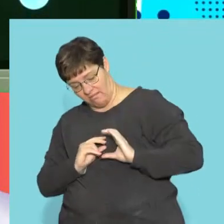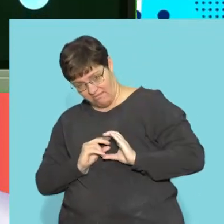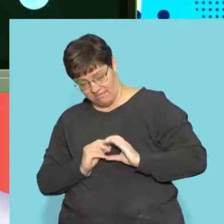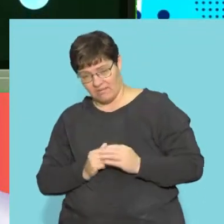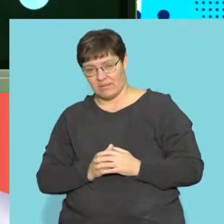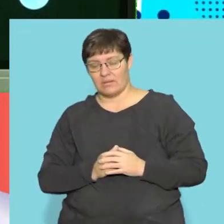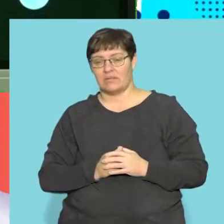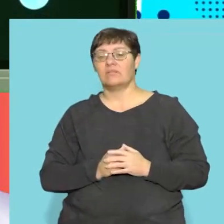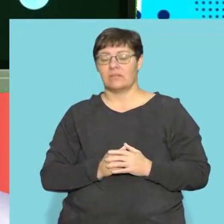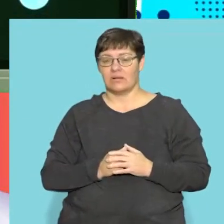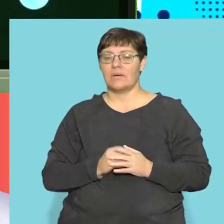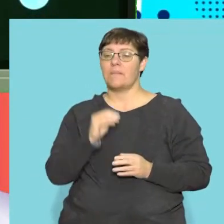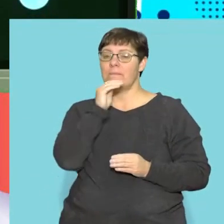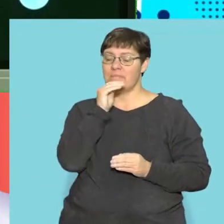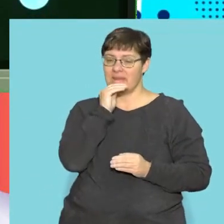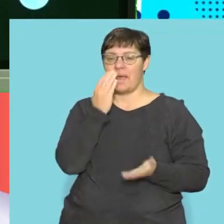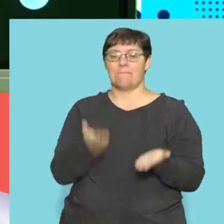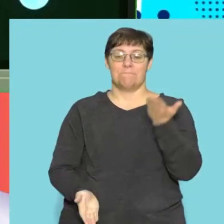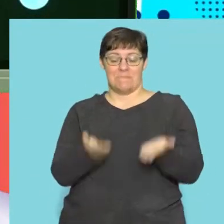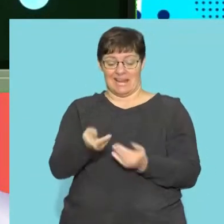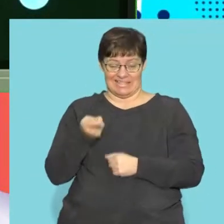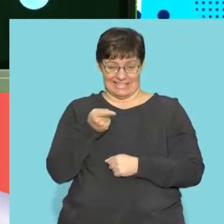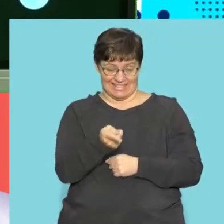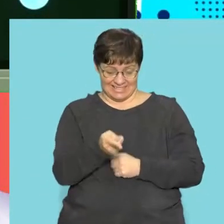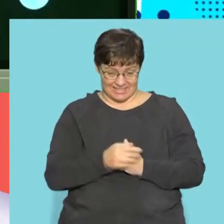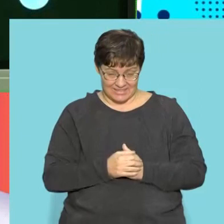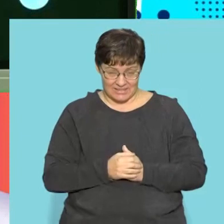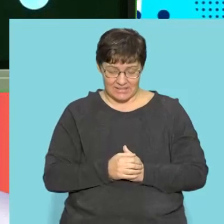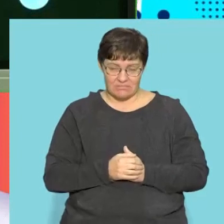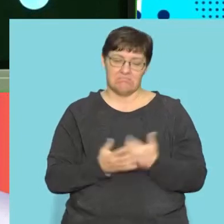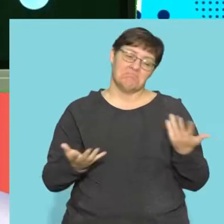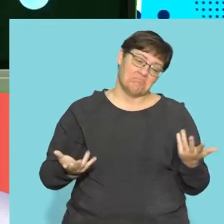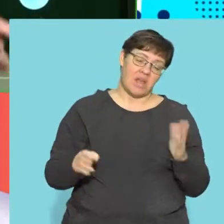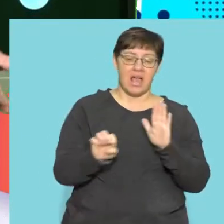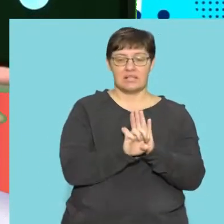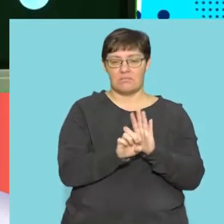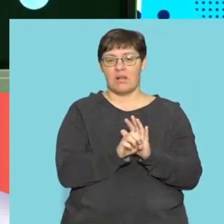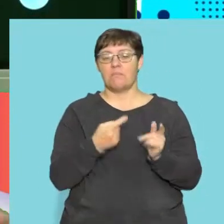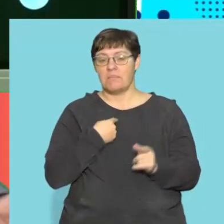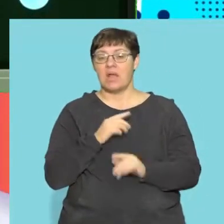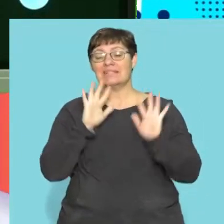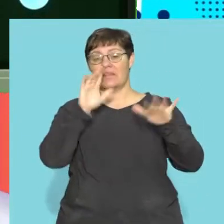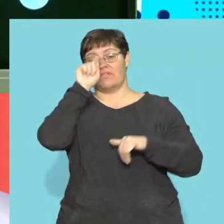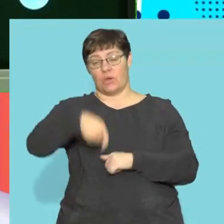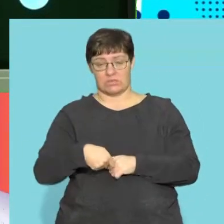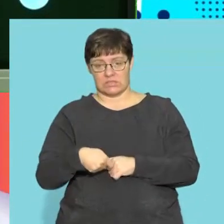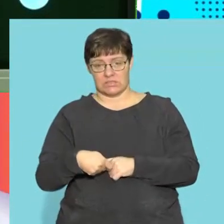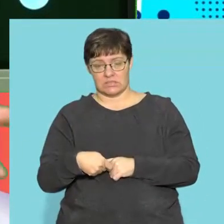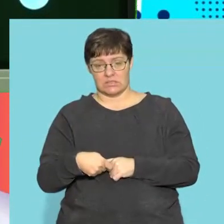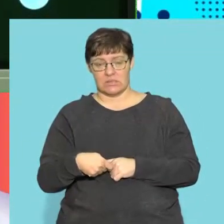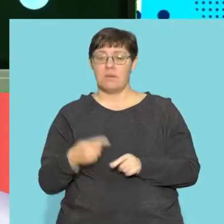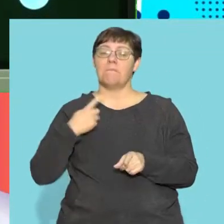Subtracted from how much you actually owe the bank. That gives you what the balance is supposed to be. So for example, if you owe